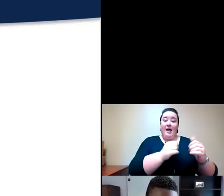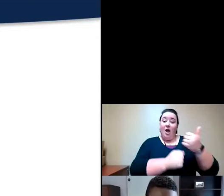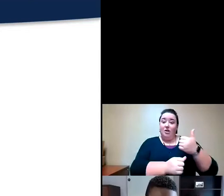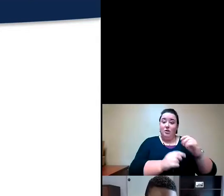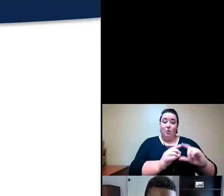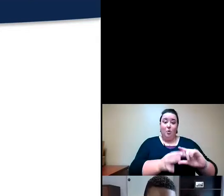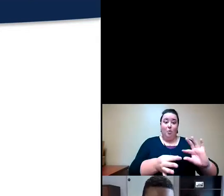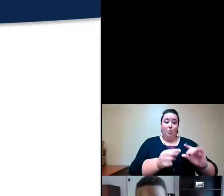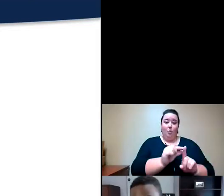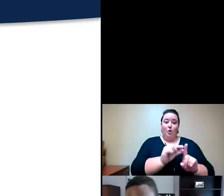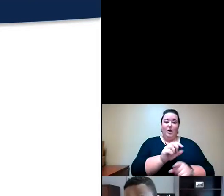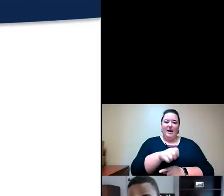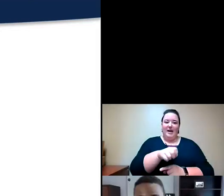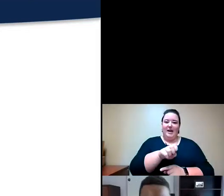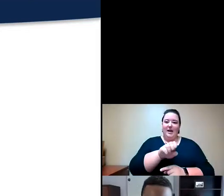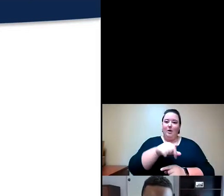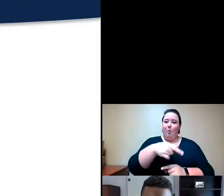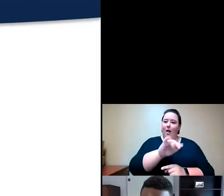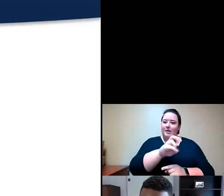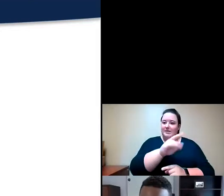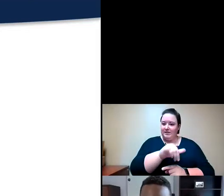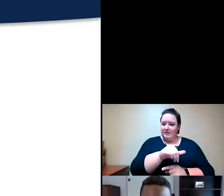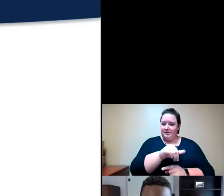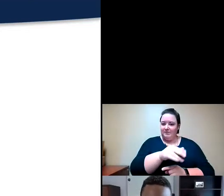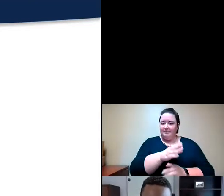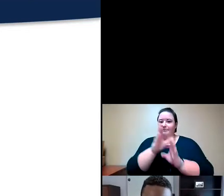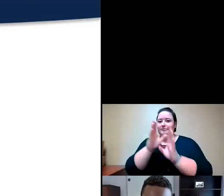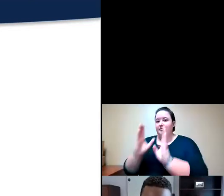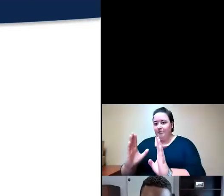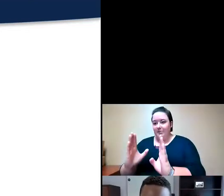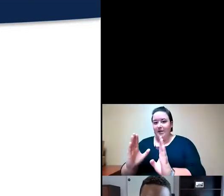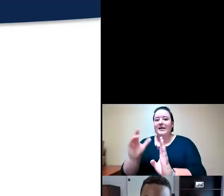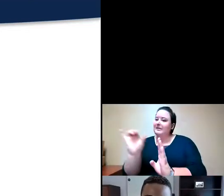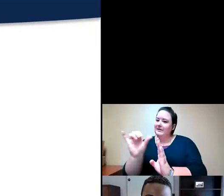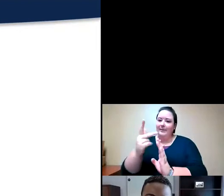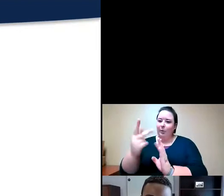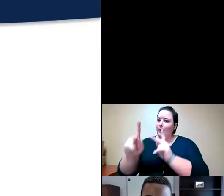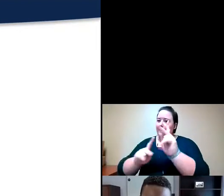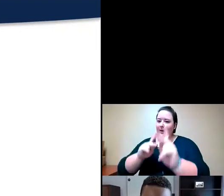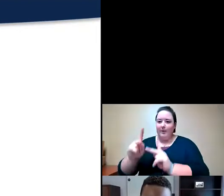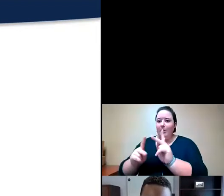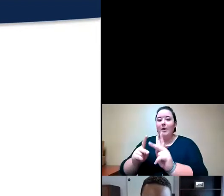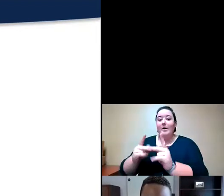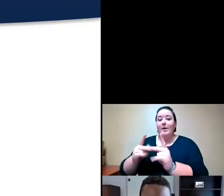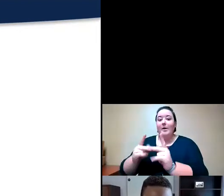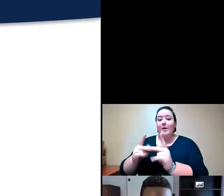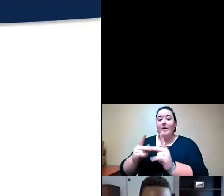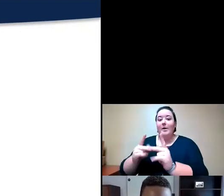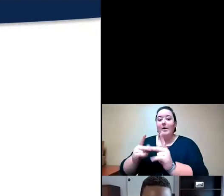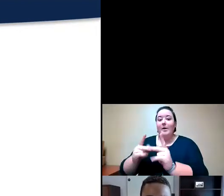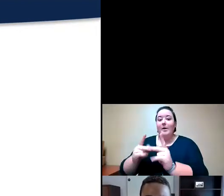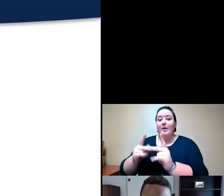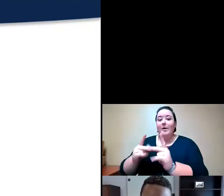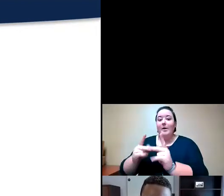equality. Then on the other half of the image, the same three individuals are there standing, except this time, the boxes have